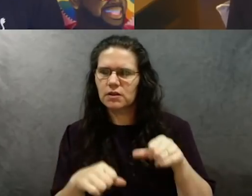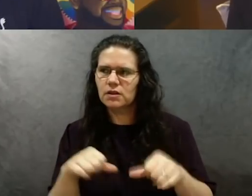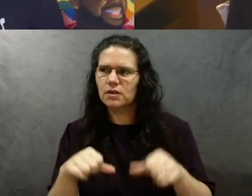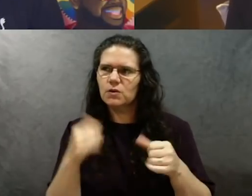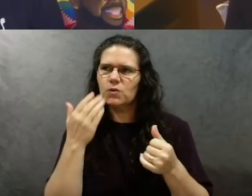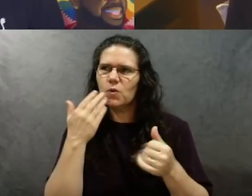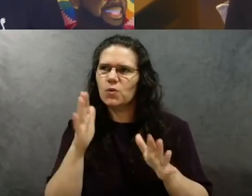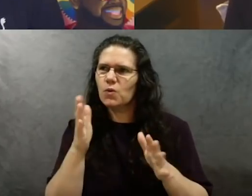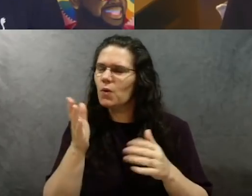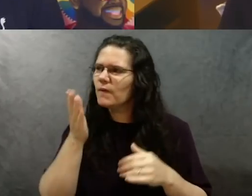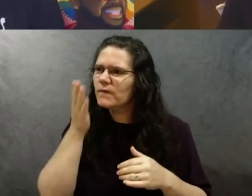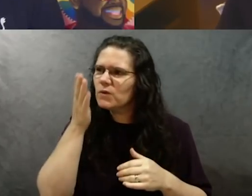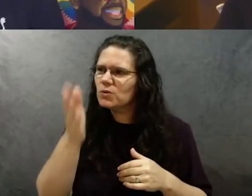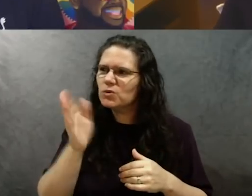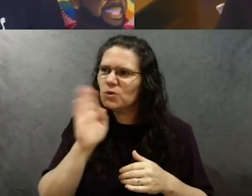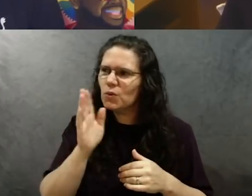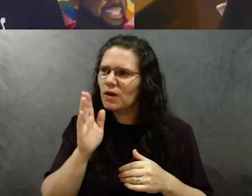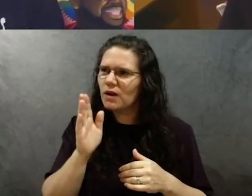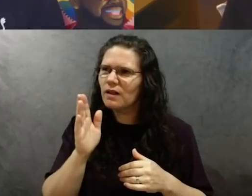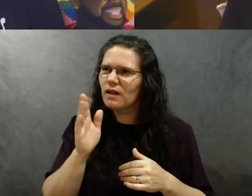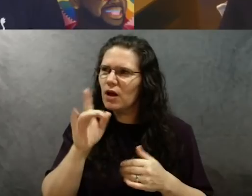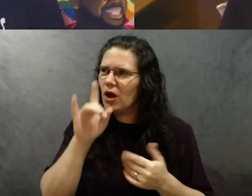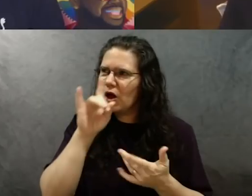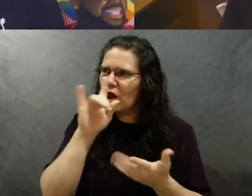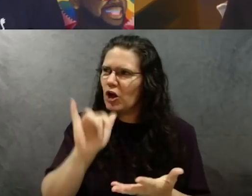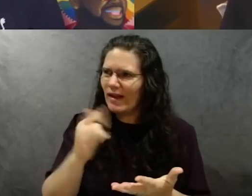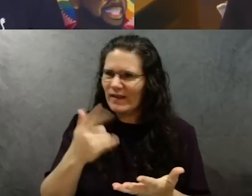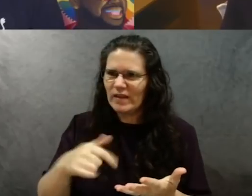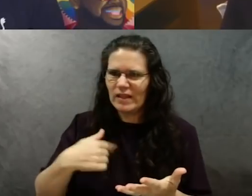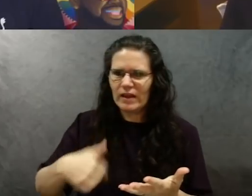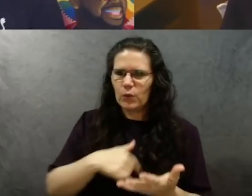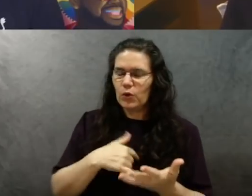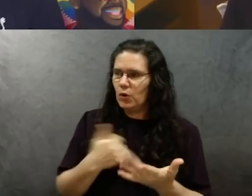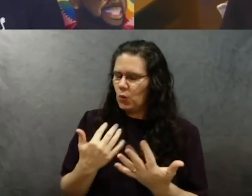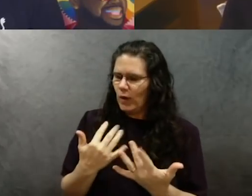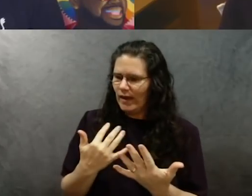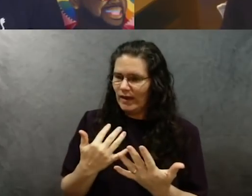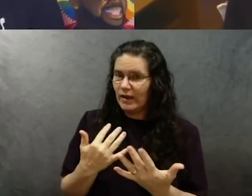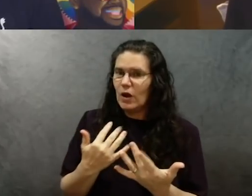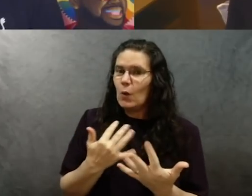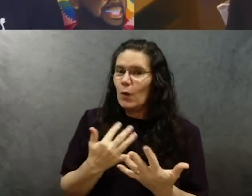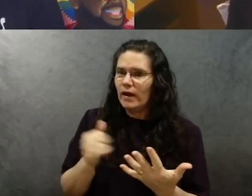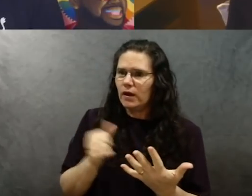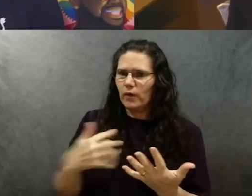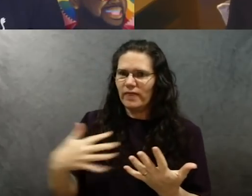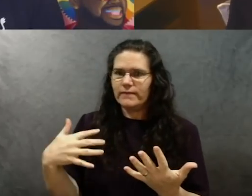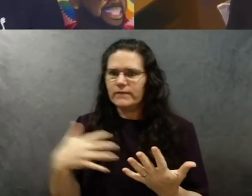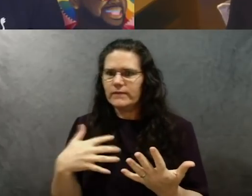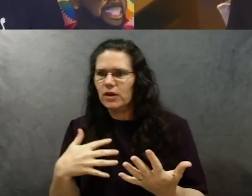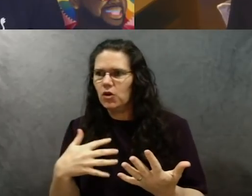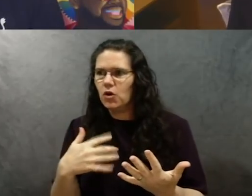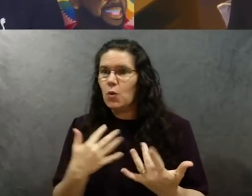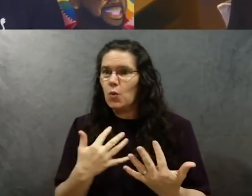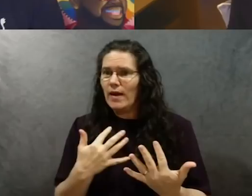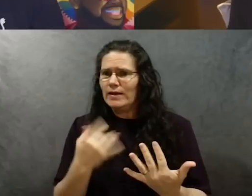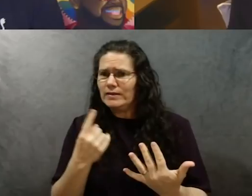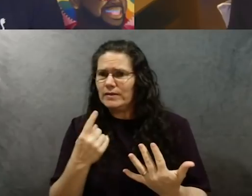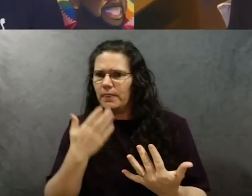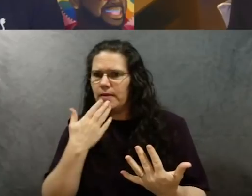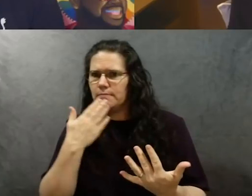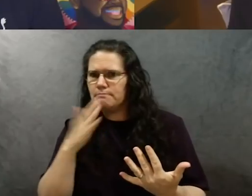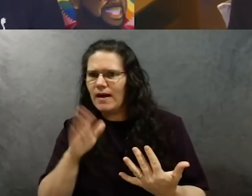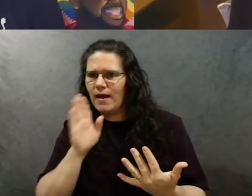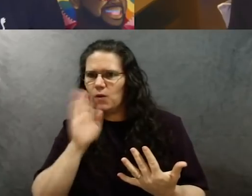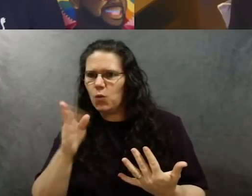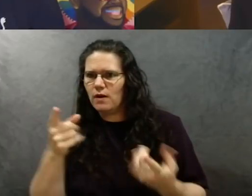future that it's almost like waiting, but waiting with fear for something bad. And in that tensing, we